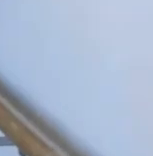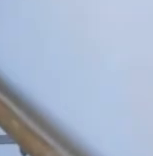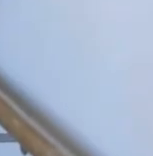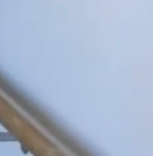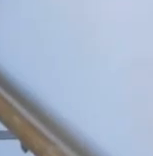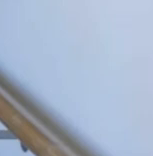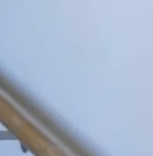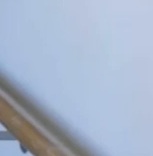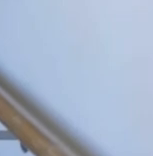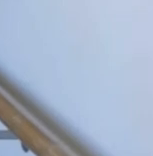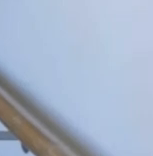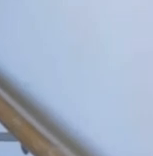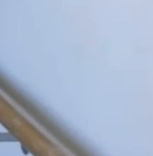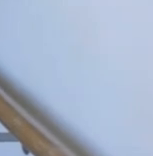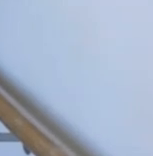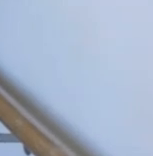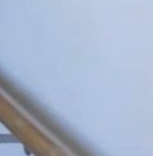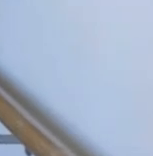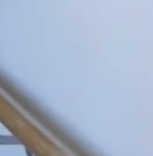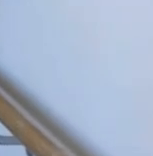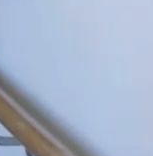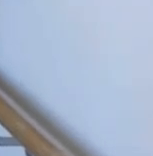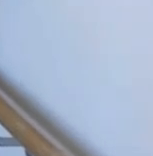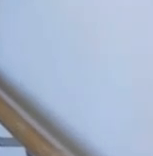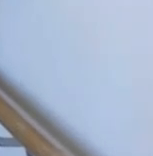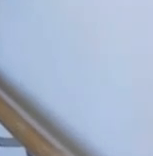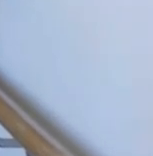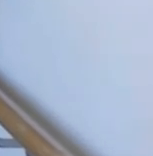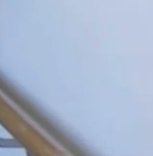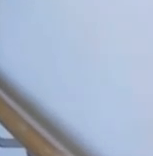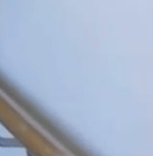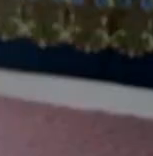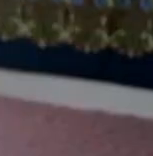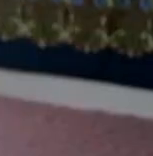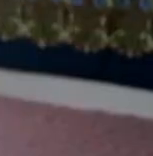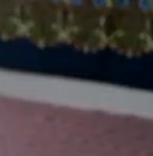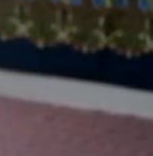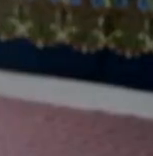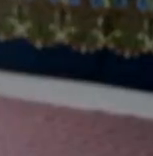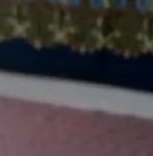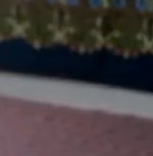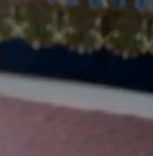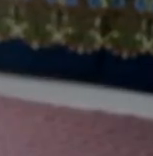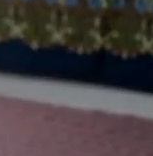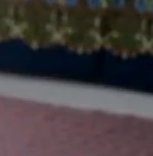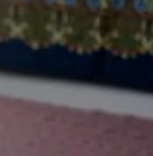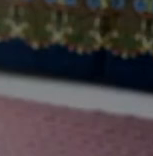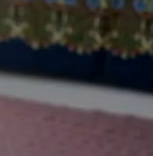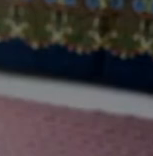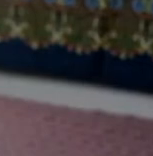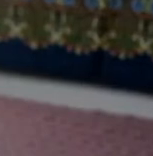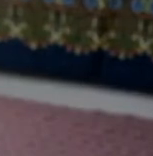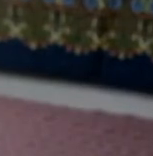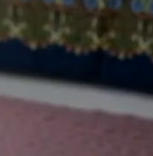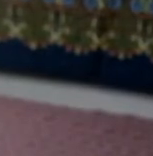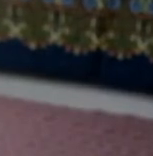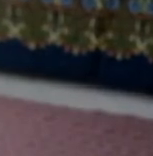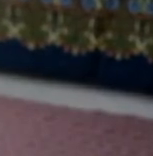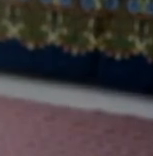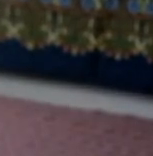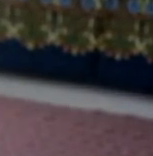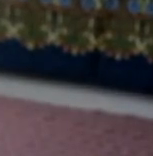My name's Jude and I'm an aged carer. I've been in the industry for 48 years. I love what I do. I love my